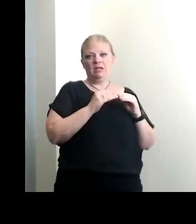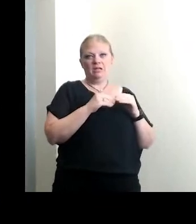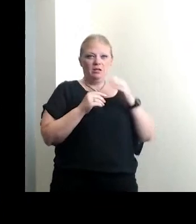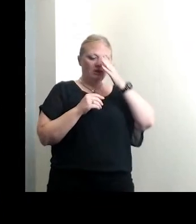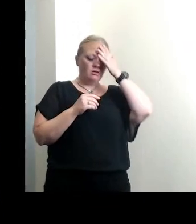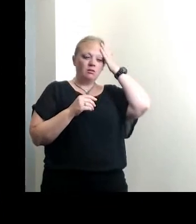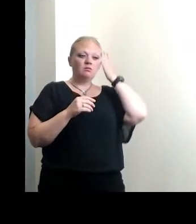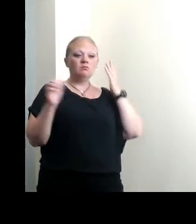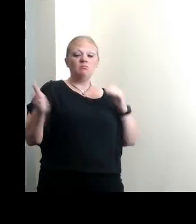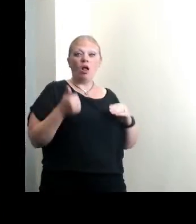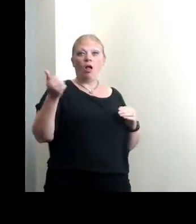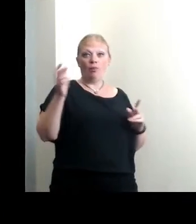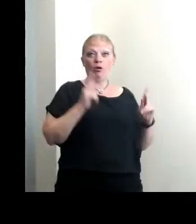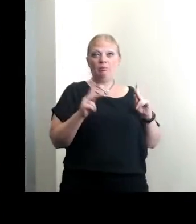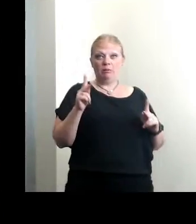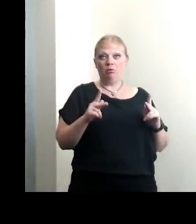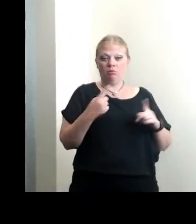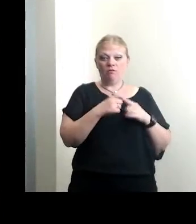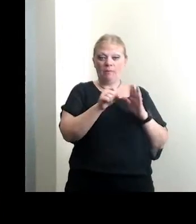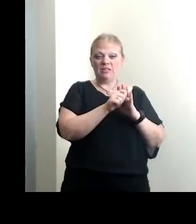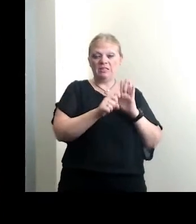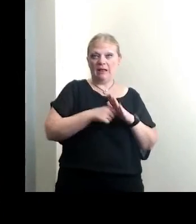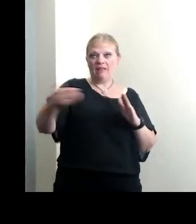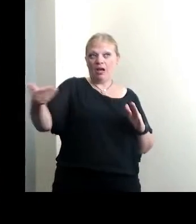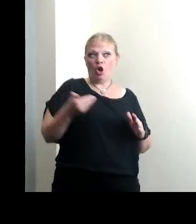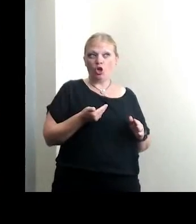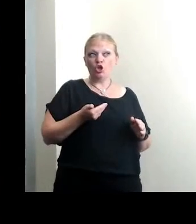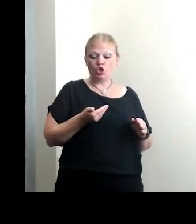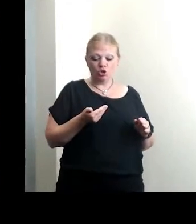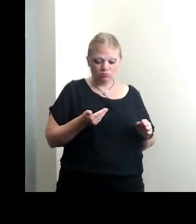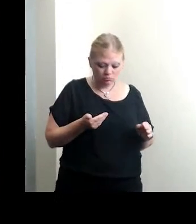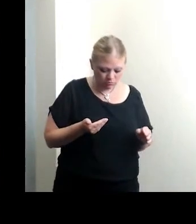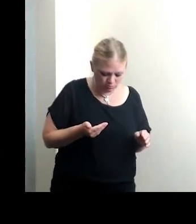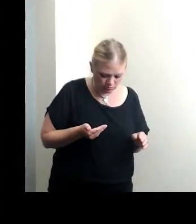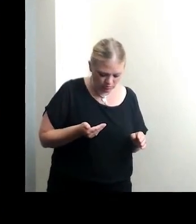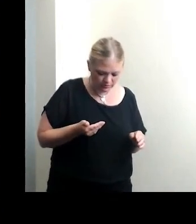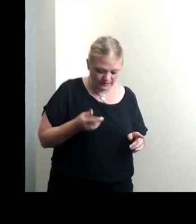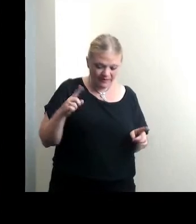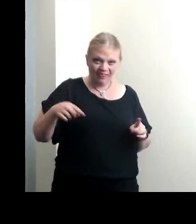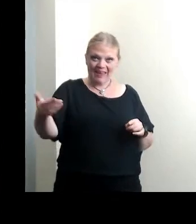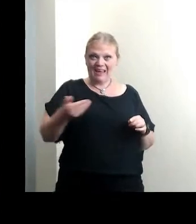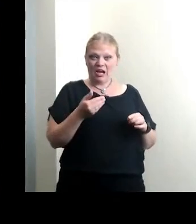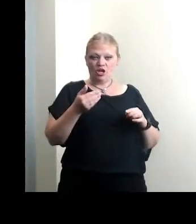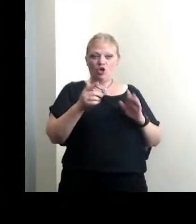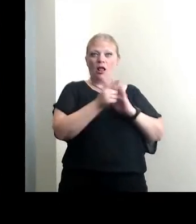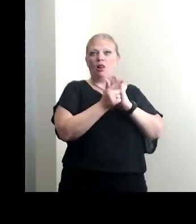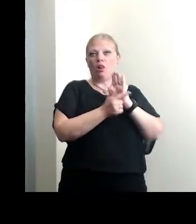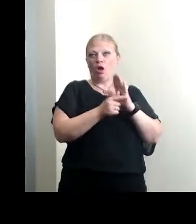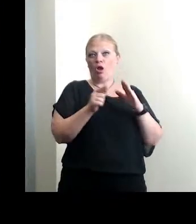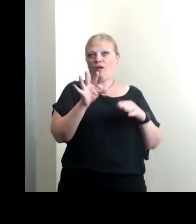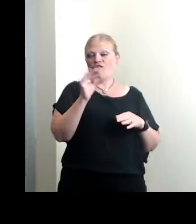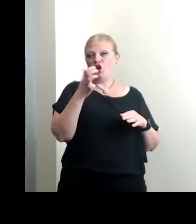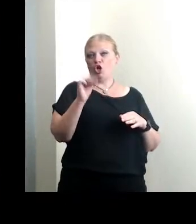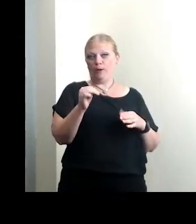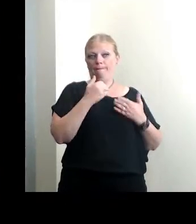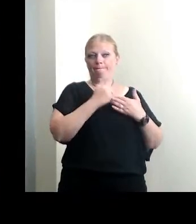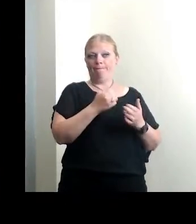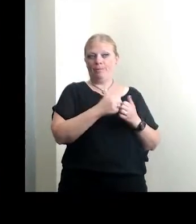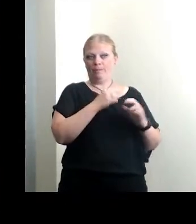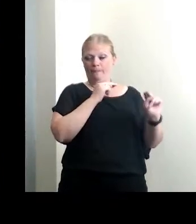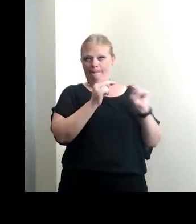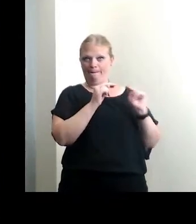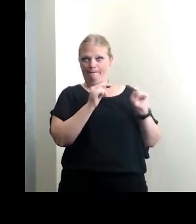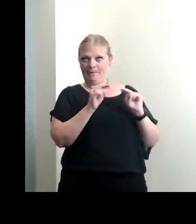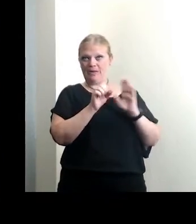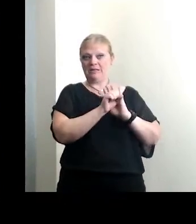other individuals that have. The state hired a firm, a law firm, to help them with negotiations. The state